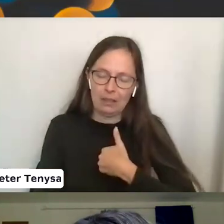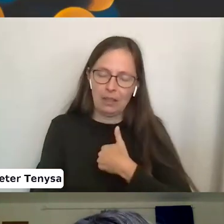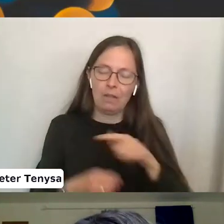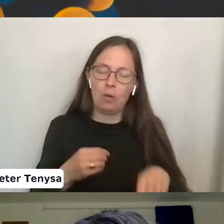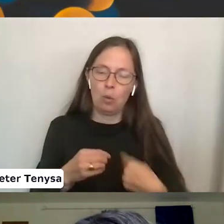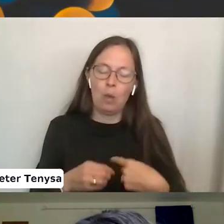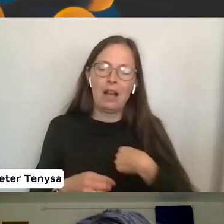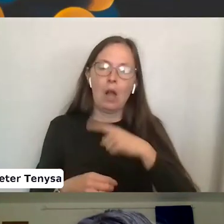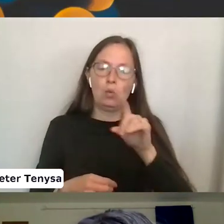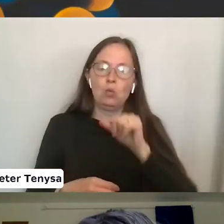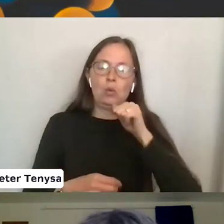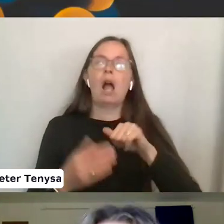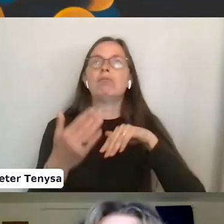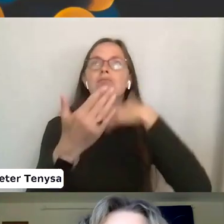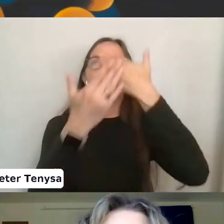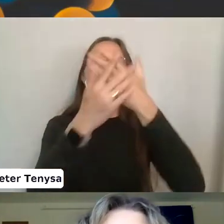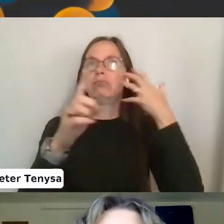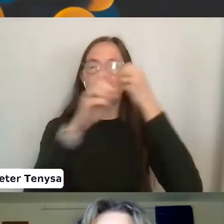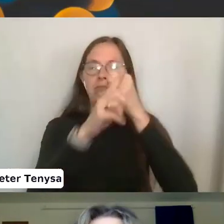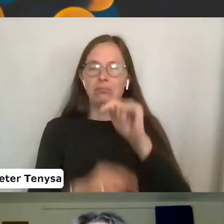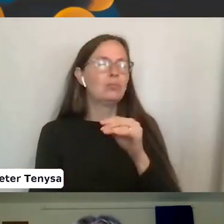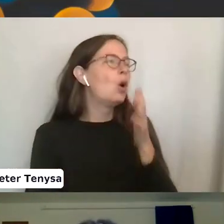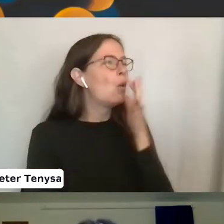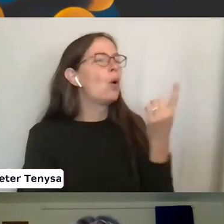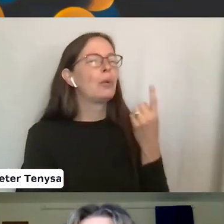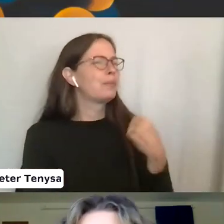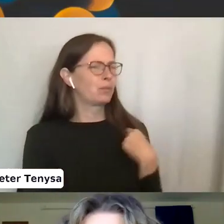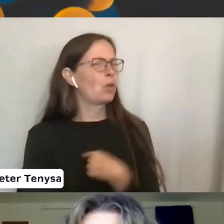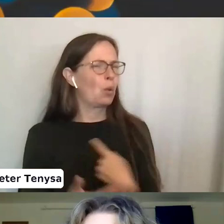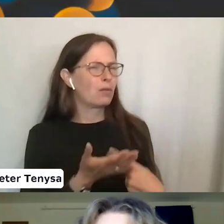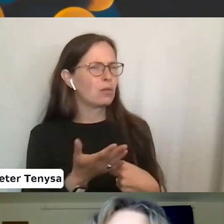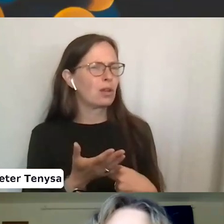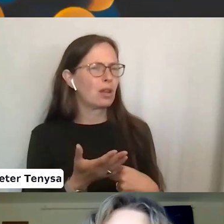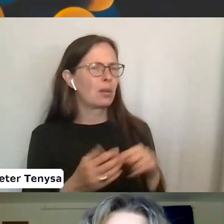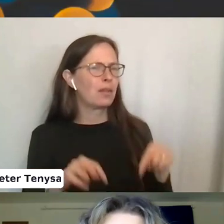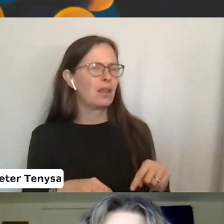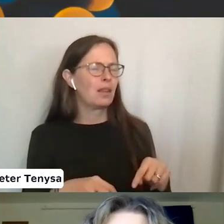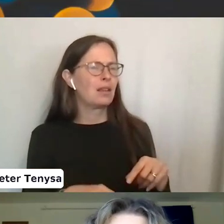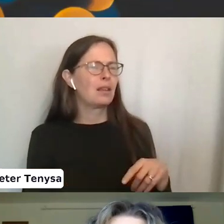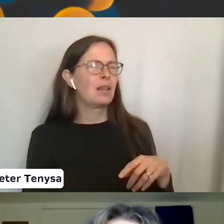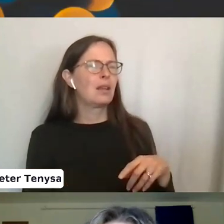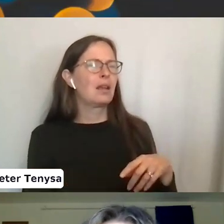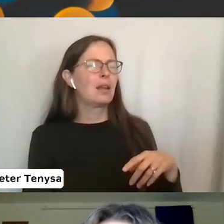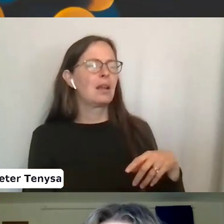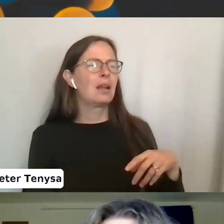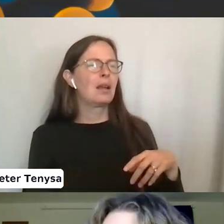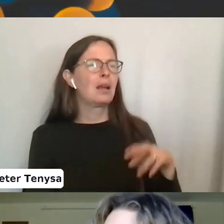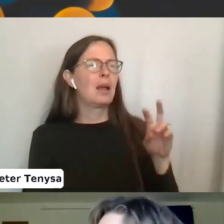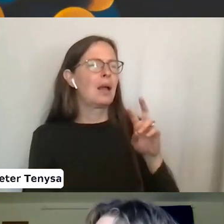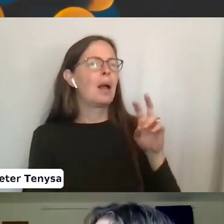don't achieve it. So You'll always hear, we've talked about this at the PJ parties that we do at conventions a